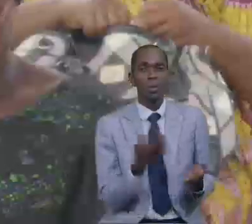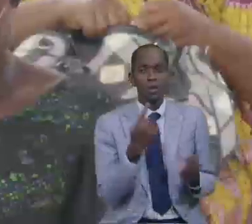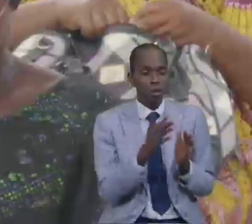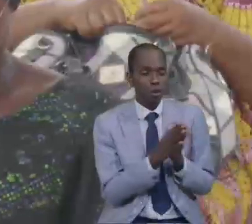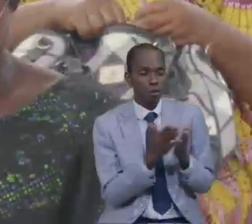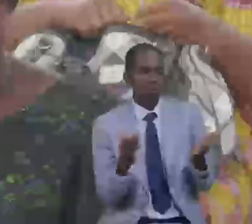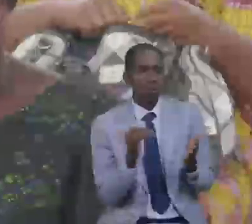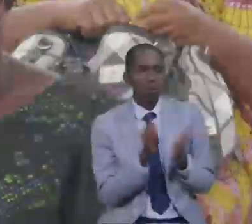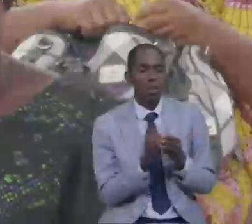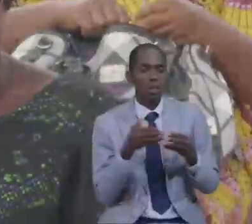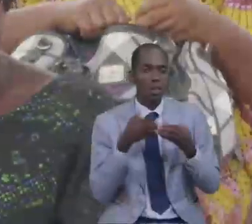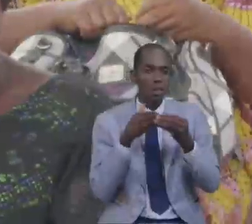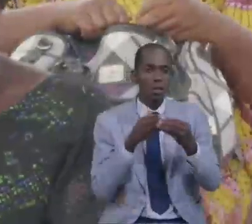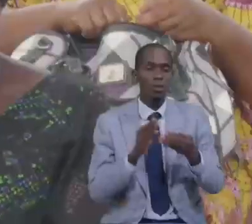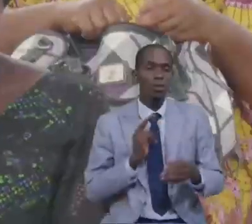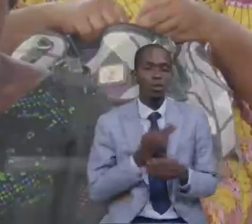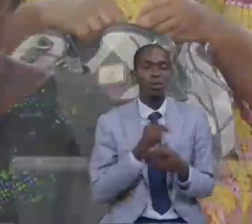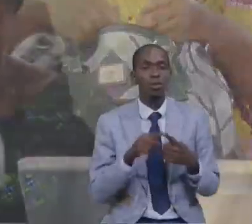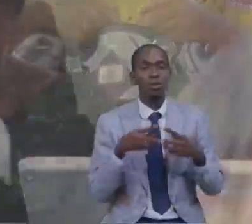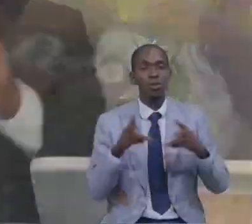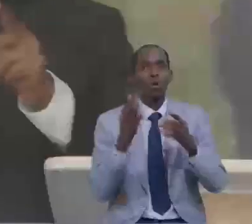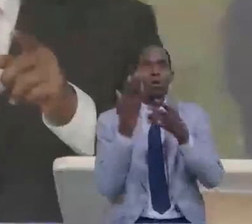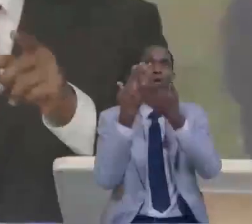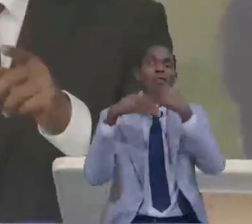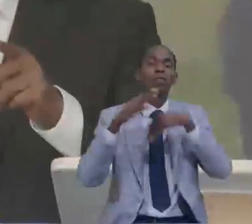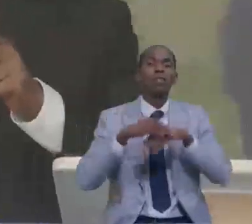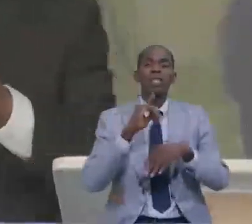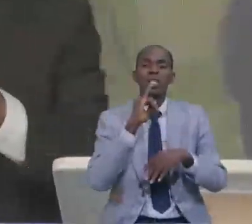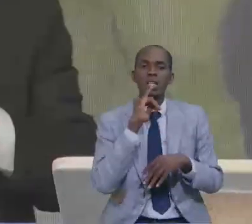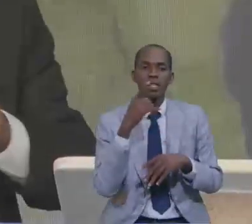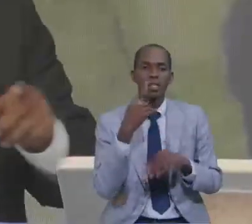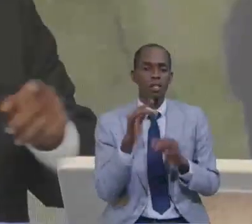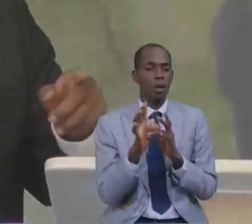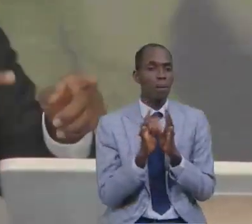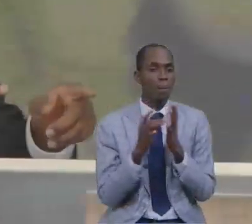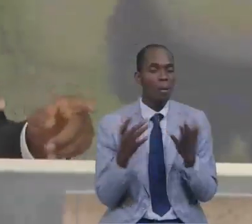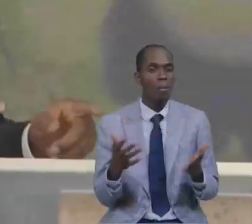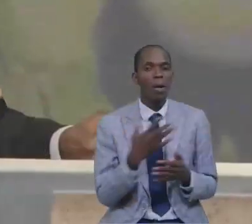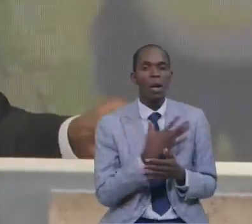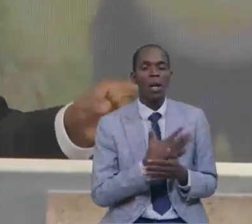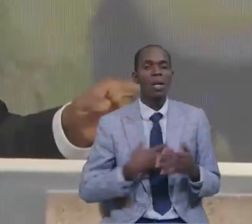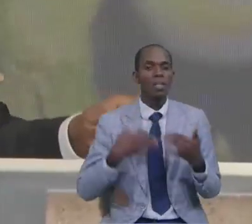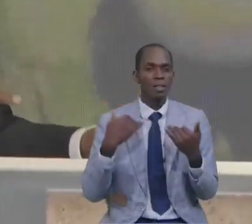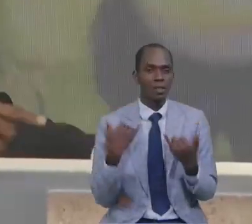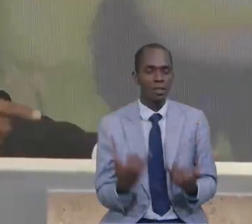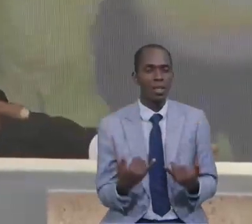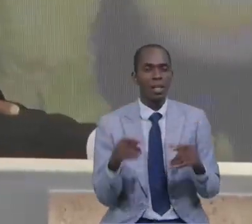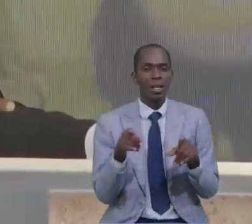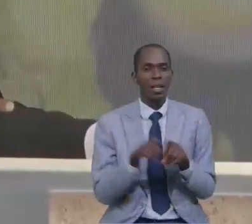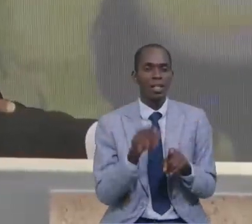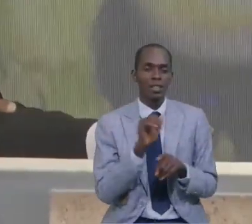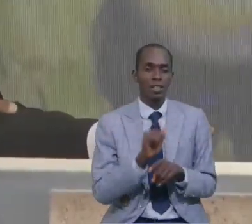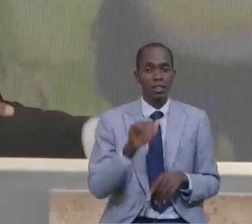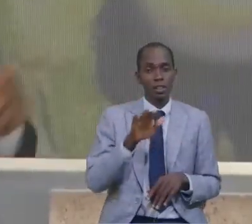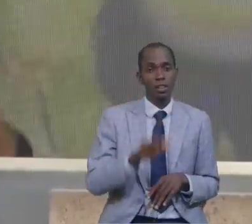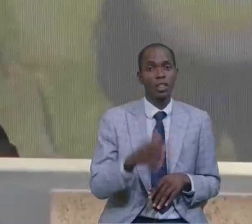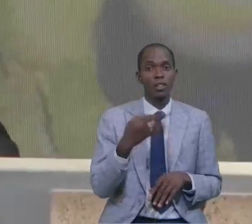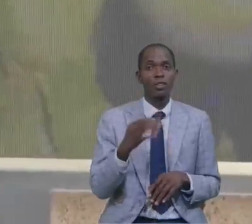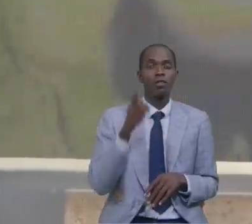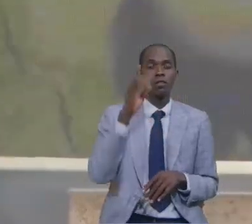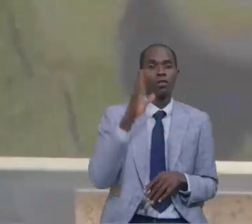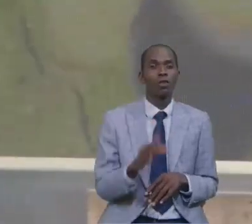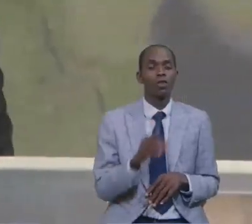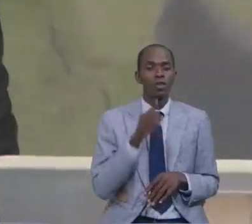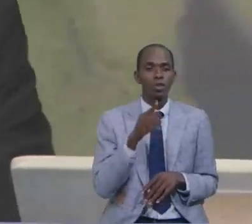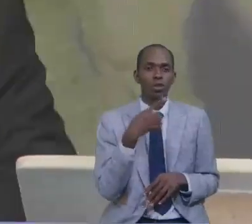a child of God, you're saying that salvation means you have obedience that